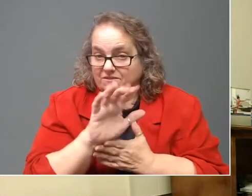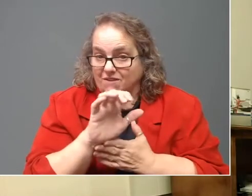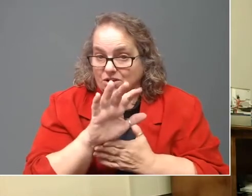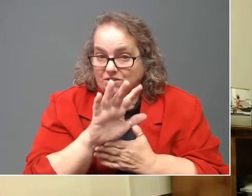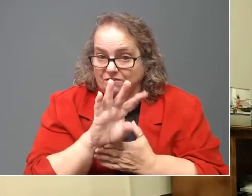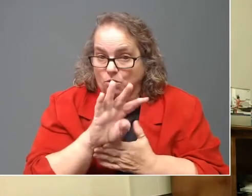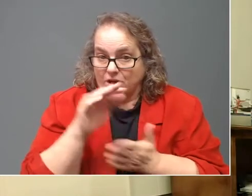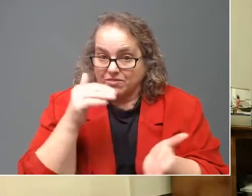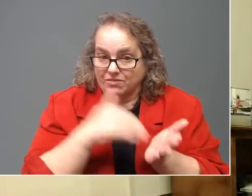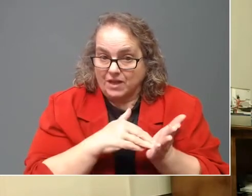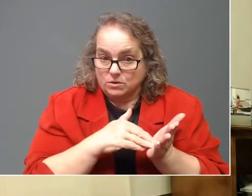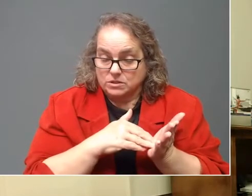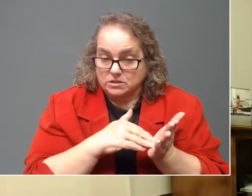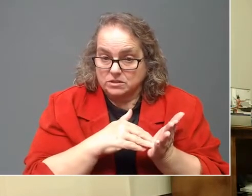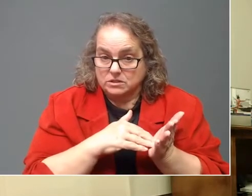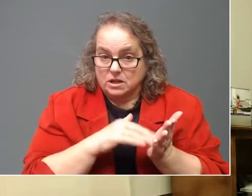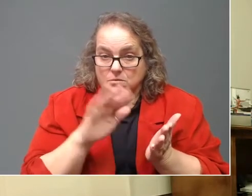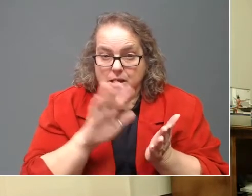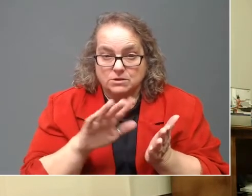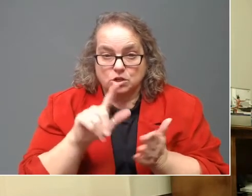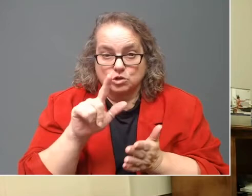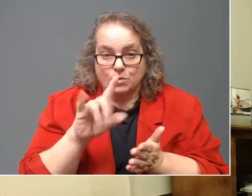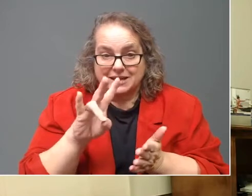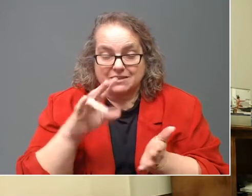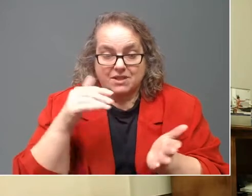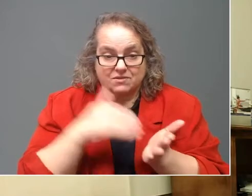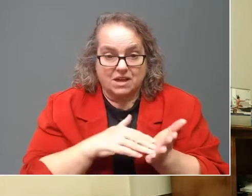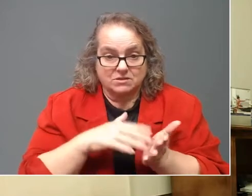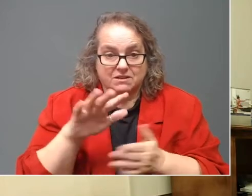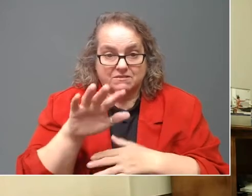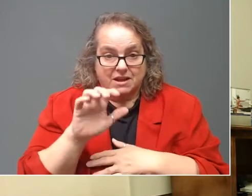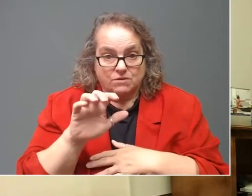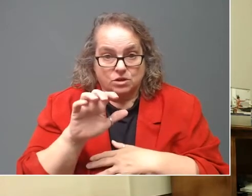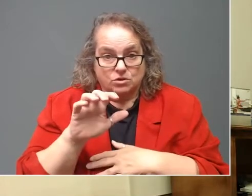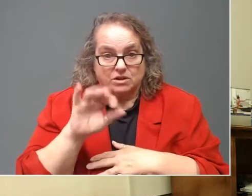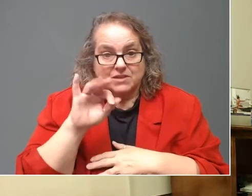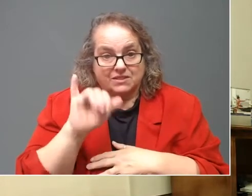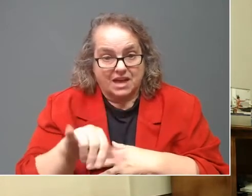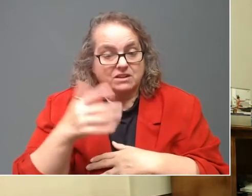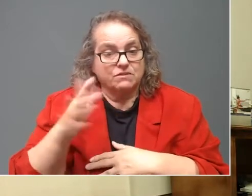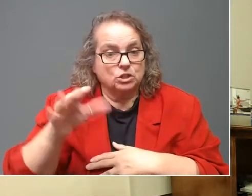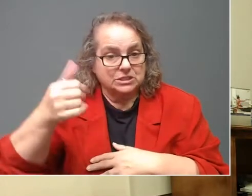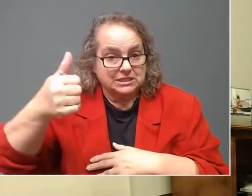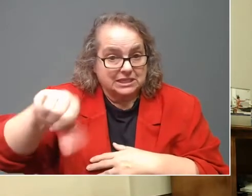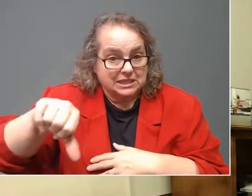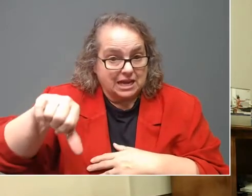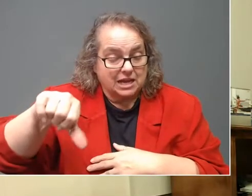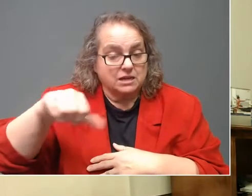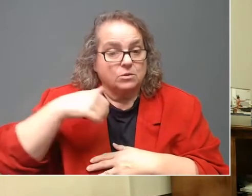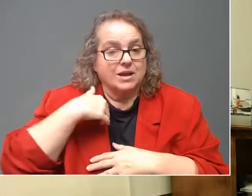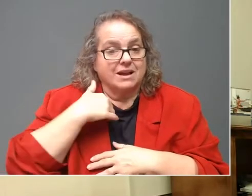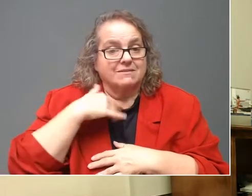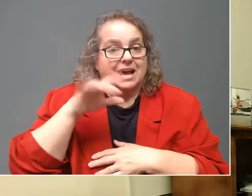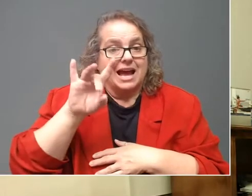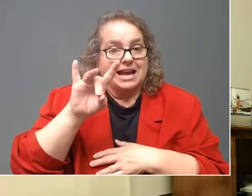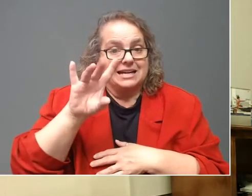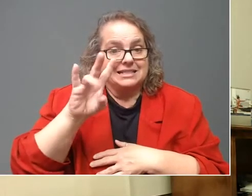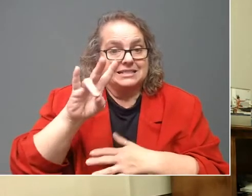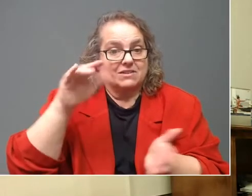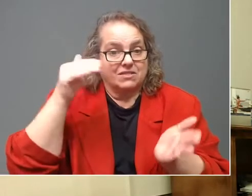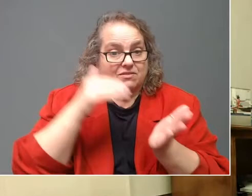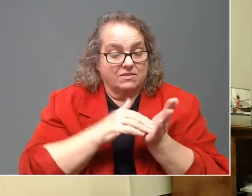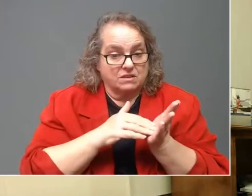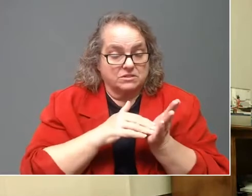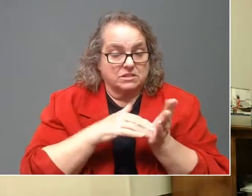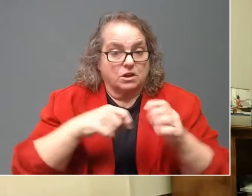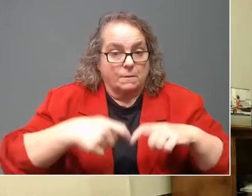554,000. Approximately 27,500 that have been denied. There are 87,000 approximately pending